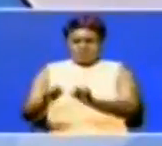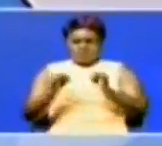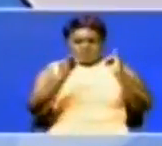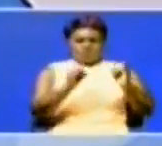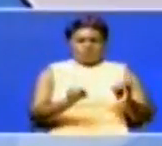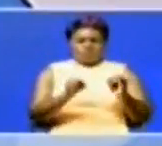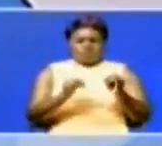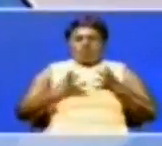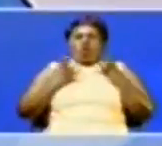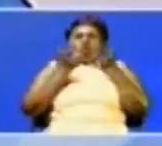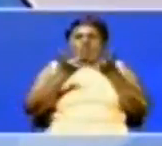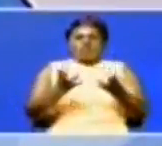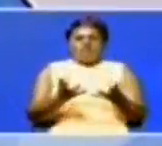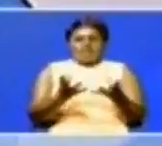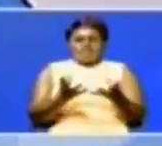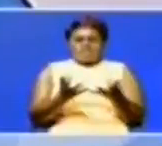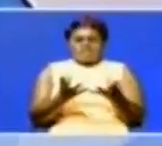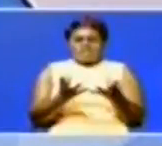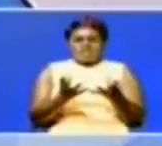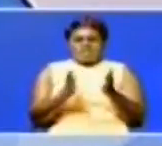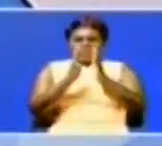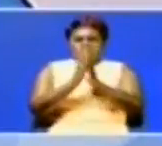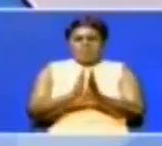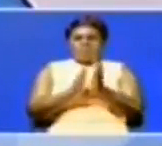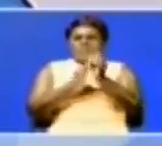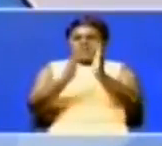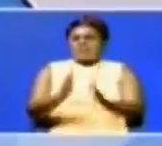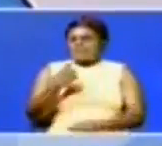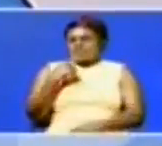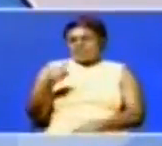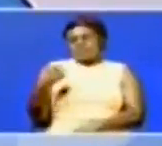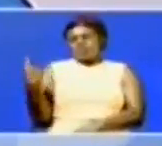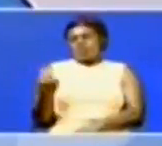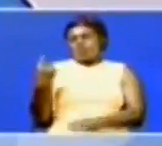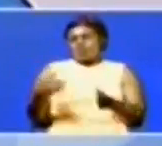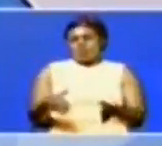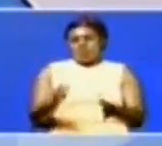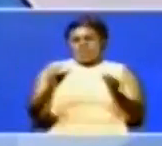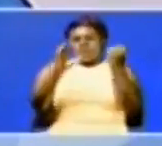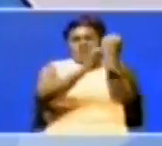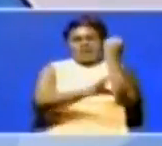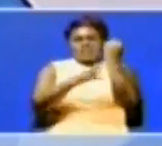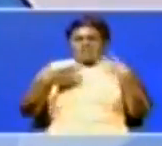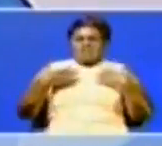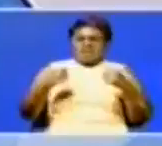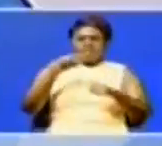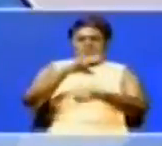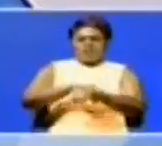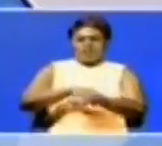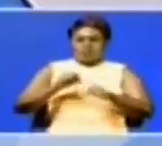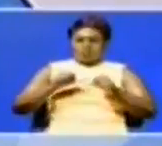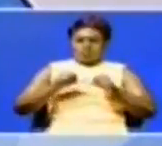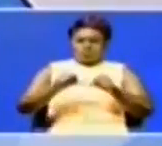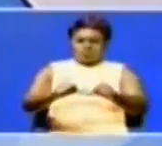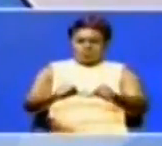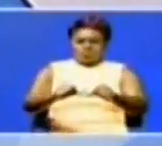repent and surrender their ill-gotten wealth. The Religious Umbrella Body says this was the only way the country can heal and move forward. The